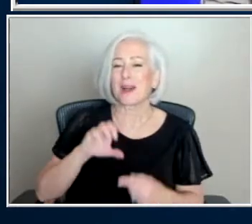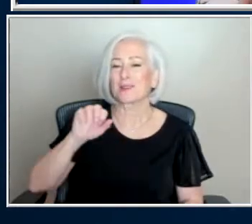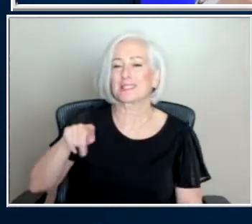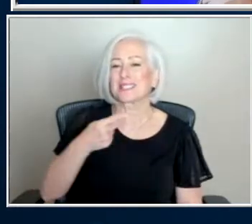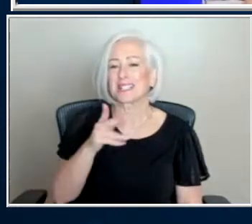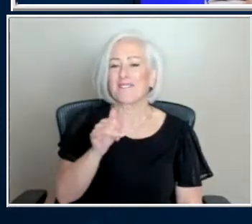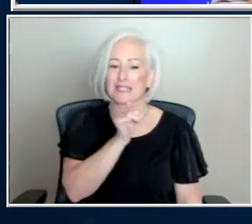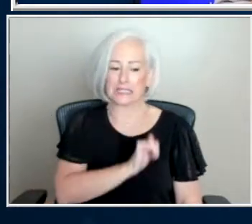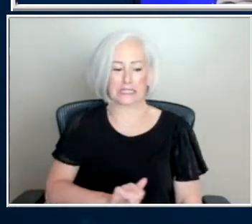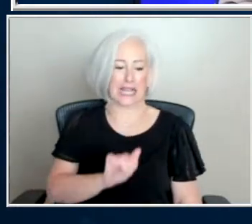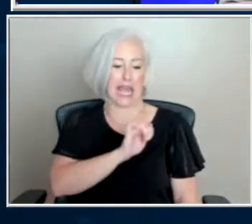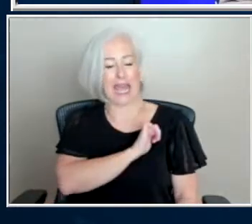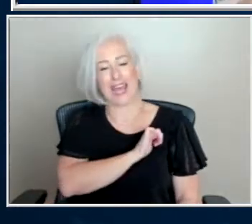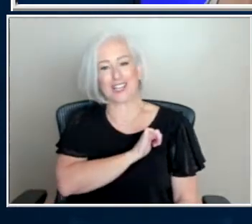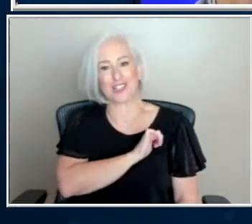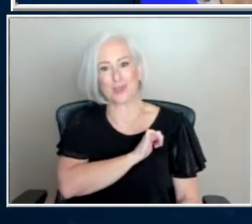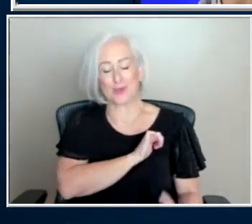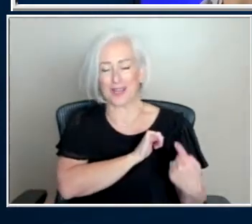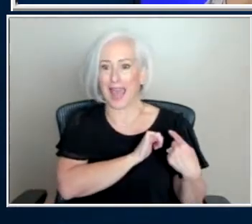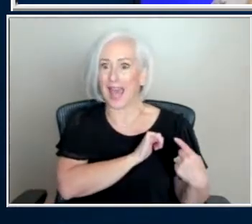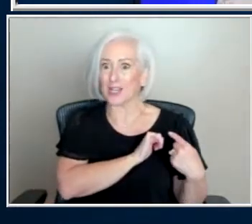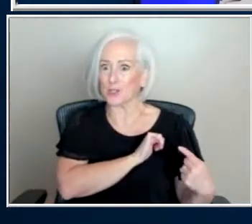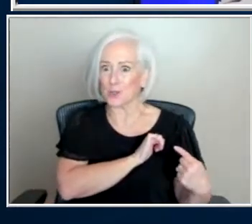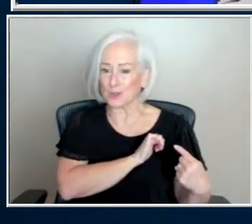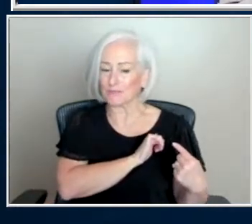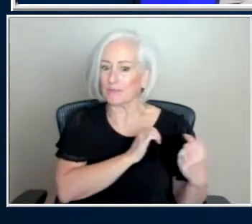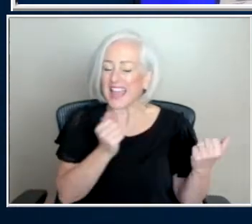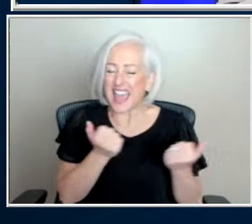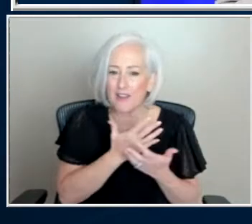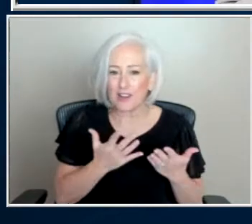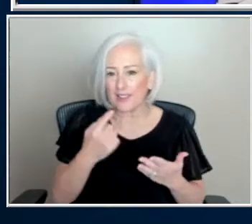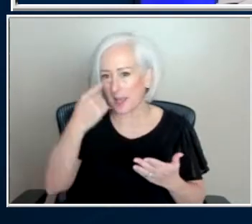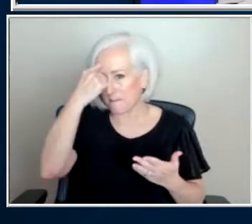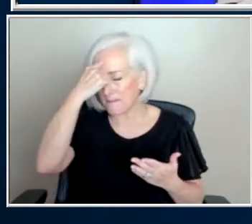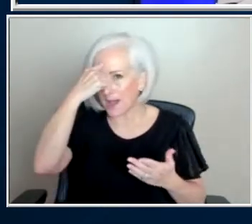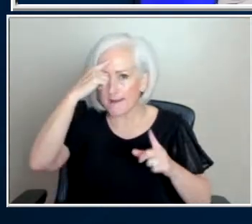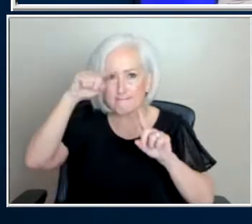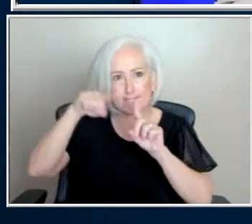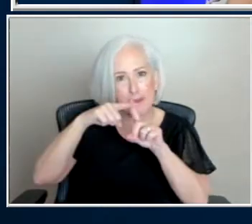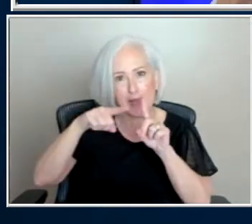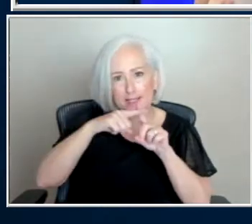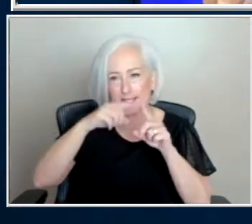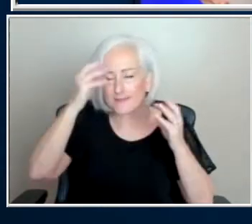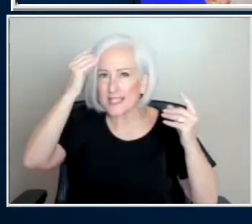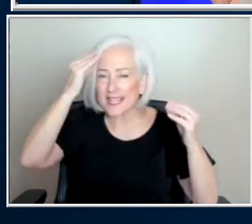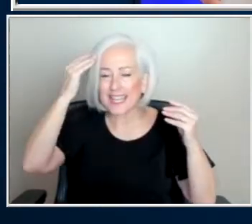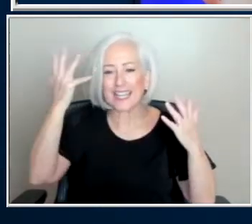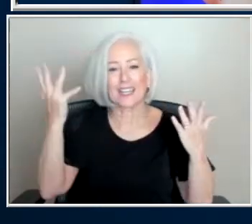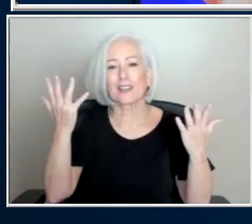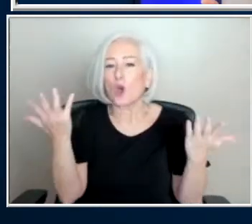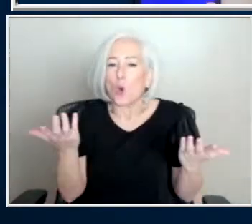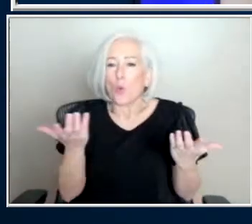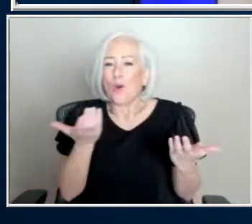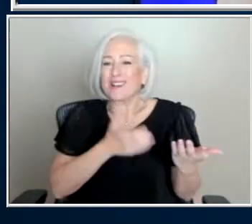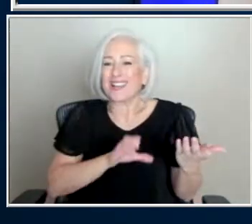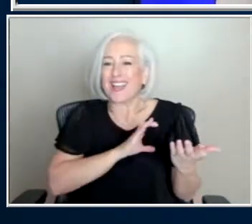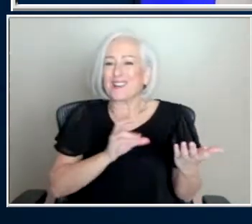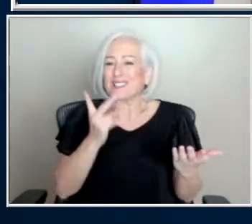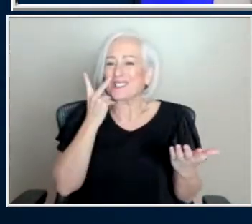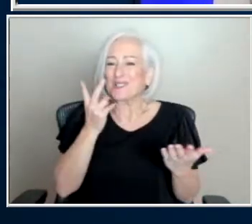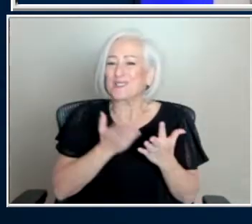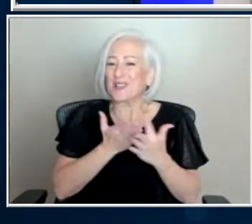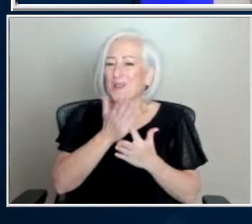attitude is everything, that mind power, that positive thinking. Yes. What character did you see come out of her through all of